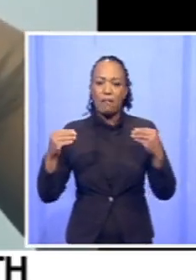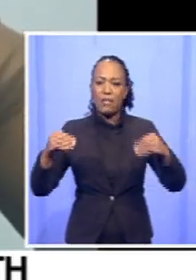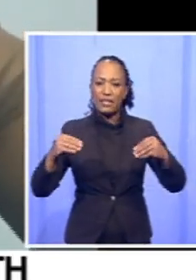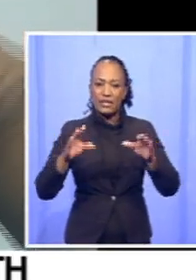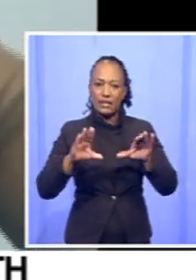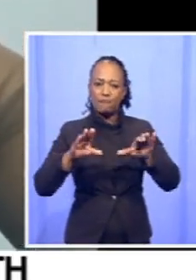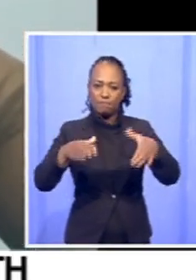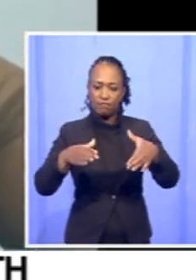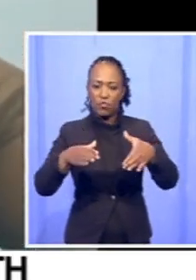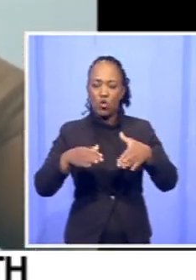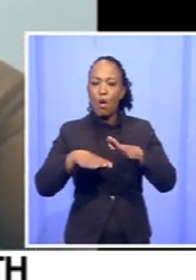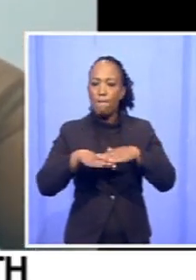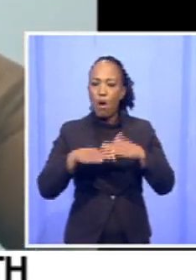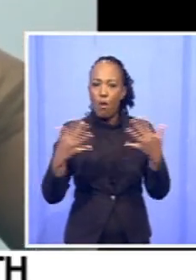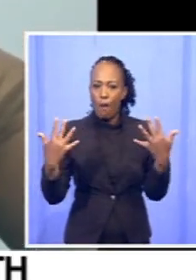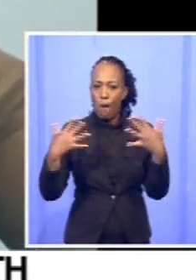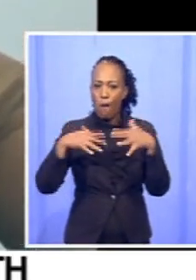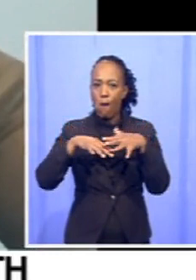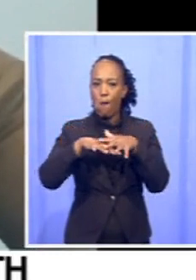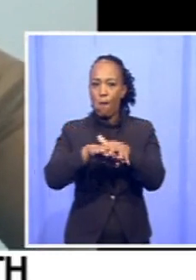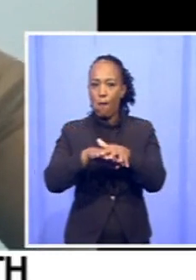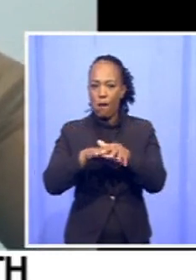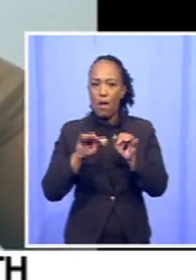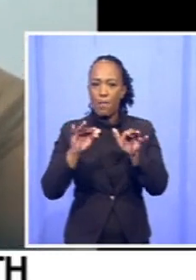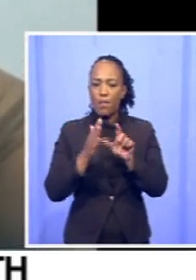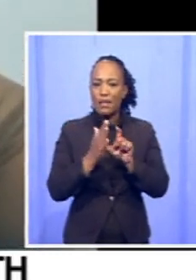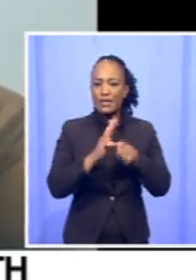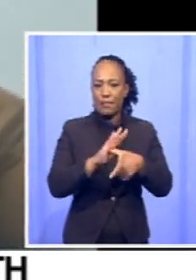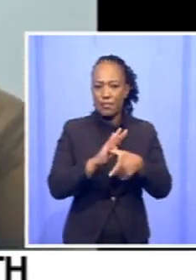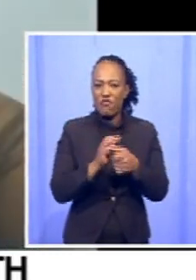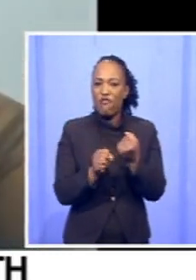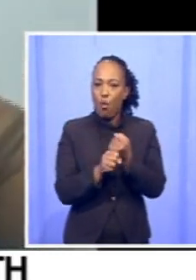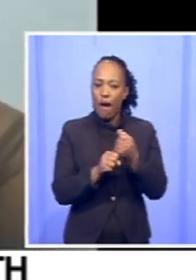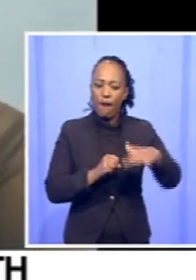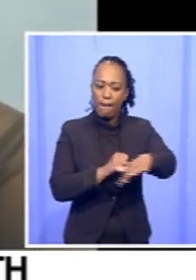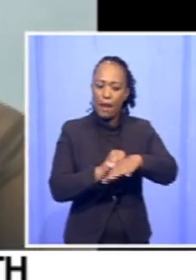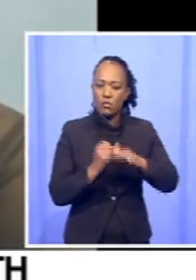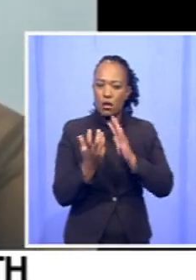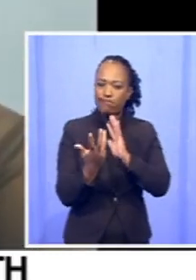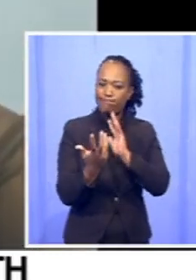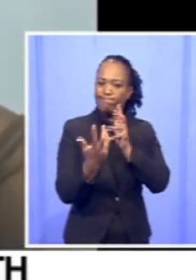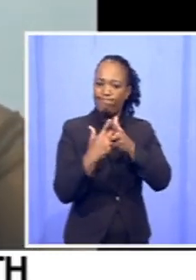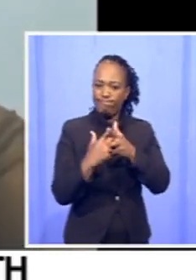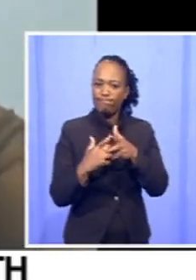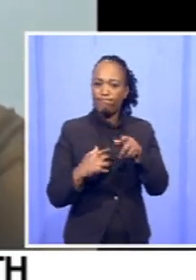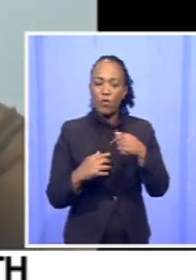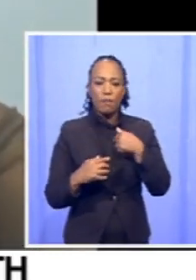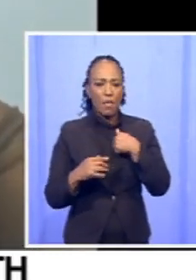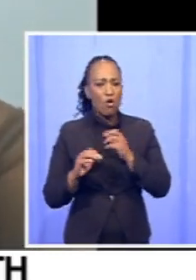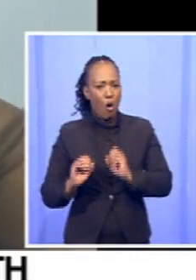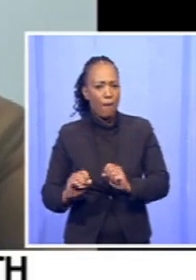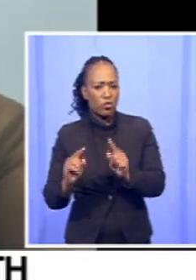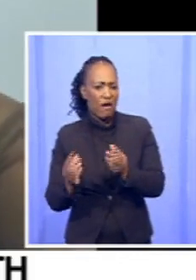or define a more inclusive space for people with disabilities in the workplace. So, if I had the opportunity or knew